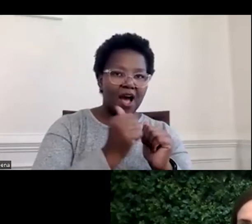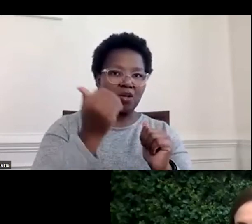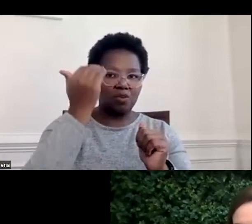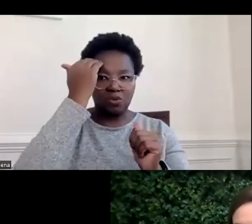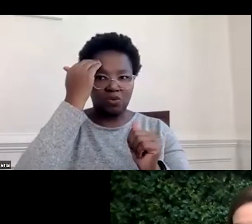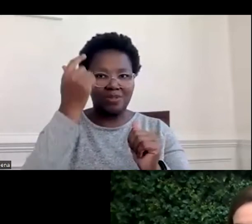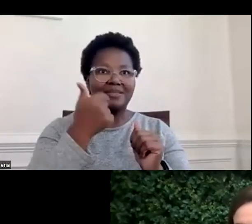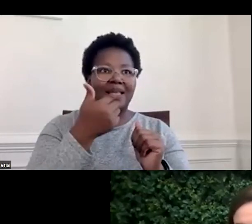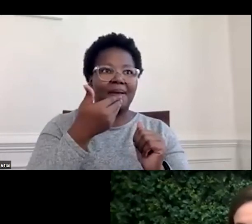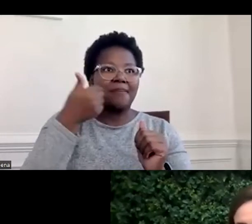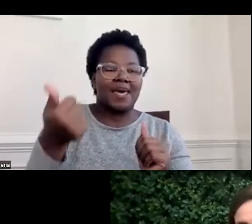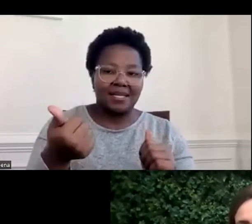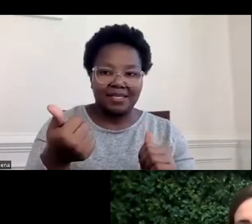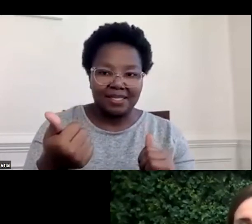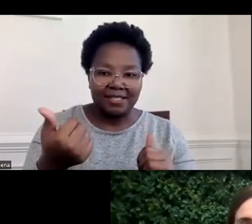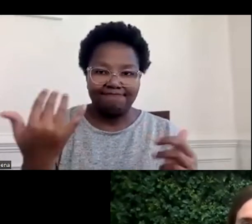best